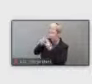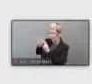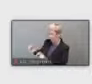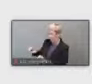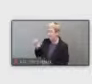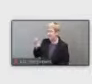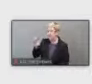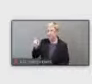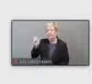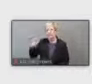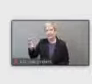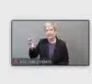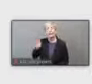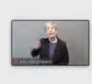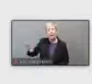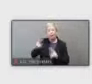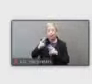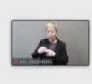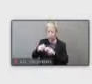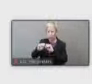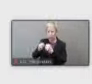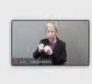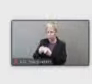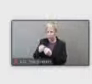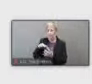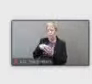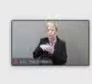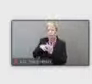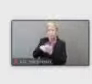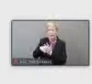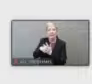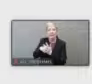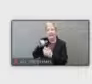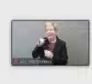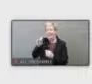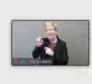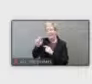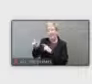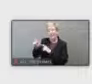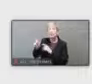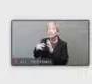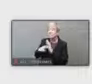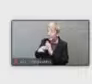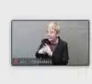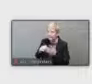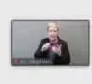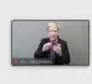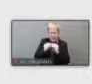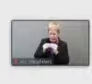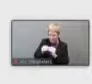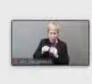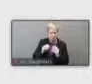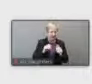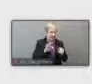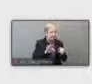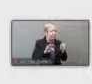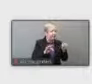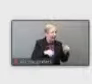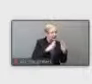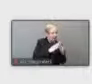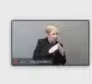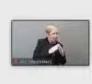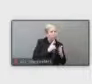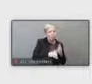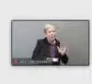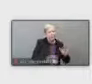Social Vulnerability Index, which is really an assessment of the resilience and the resources a community has to